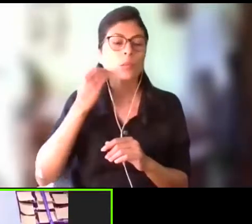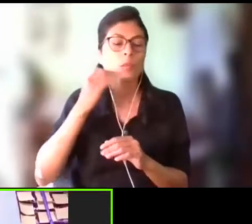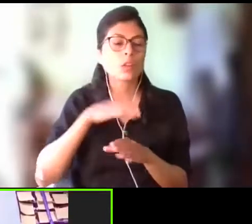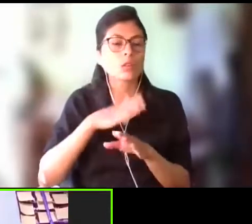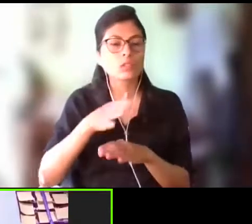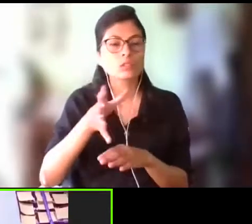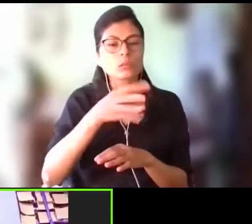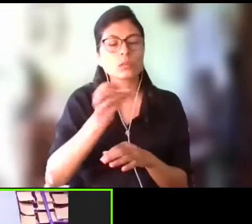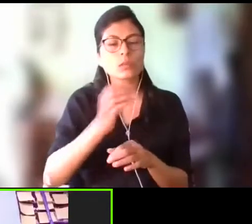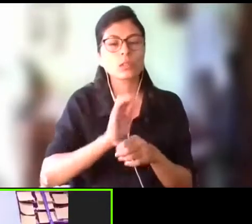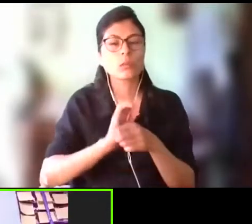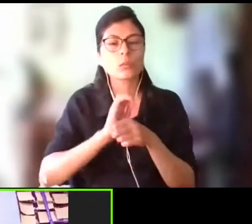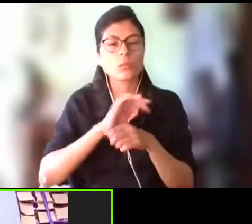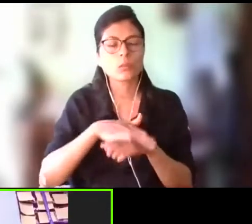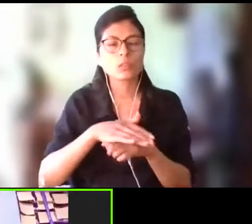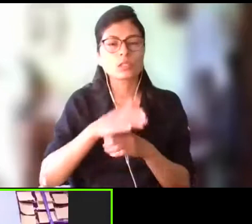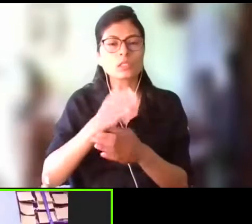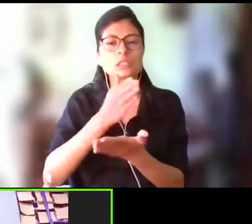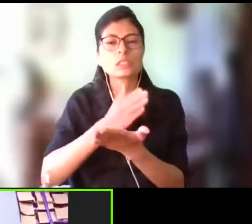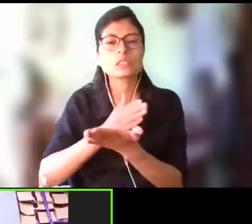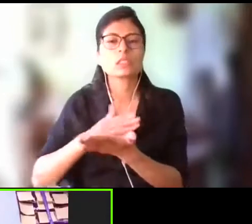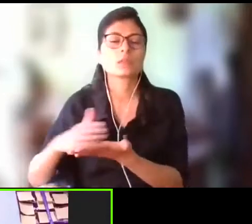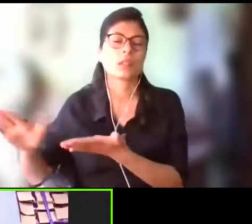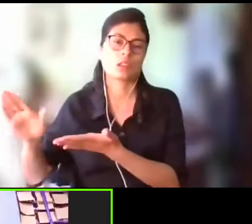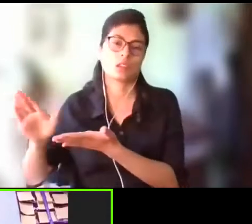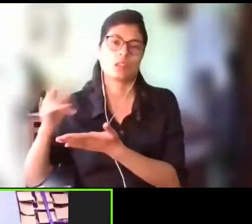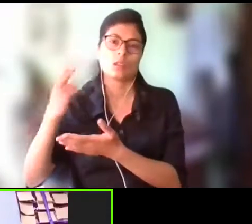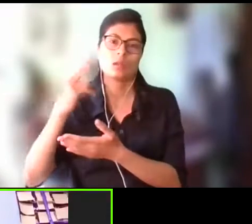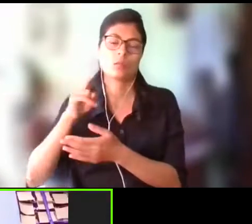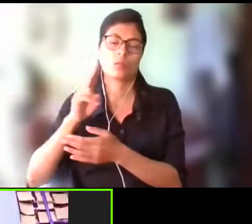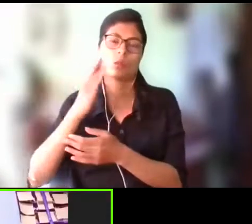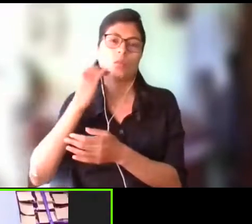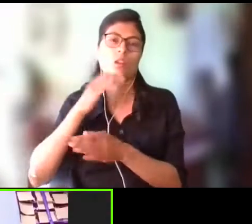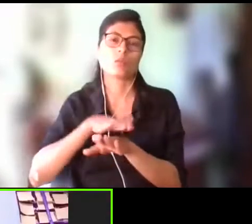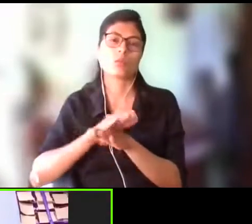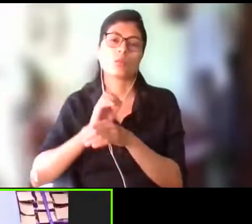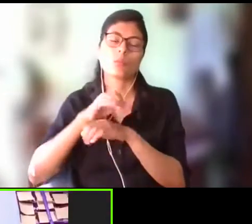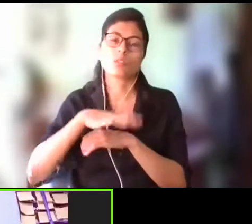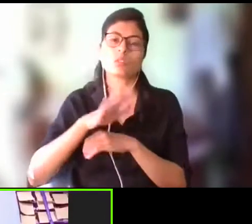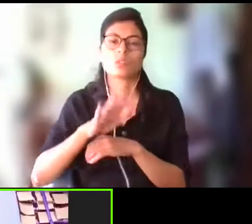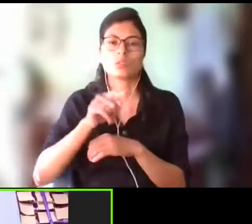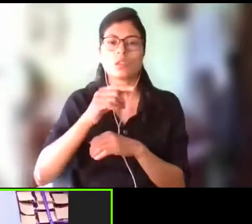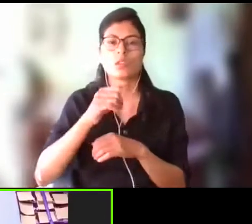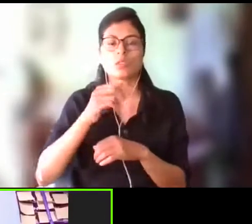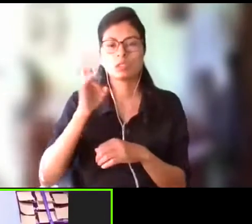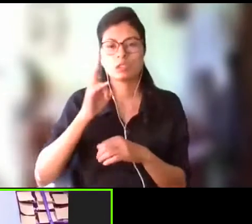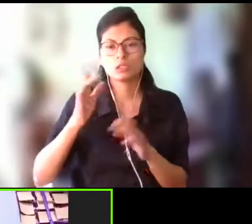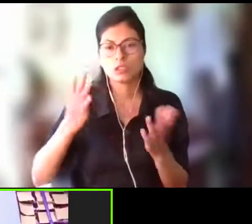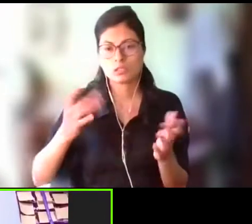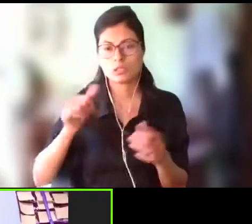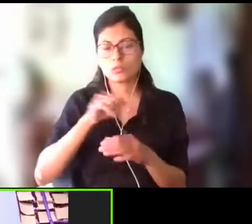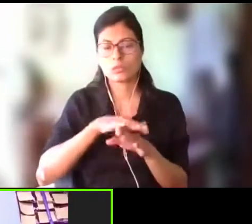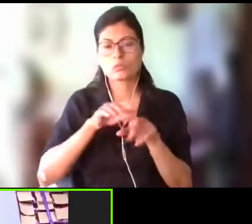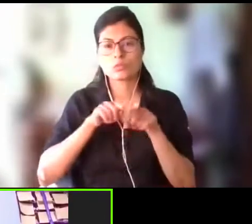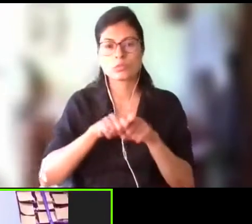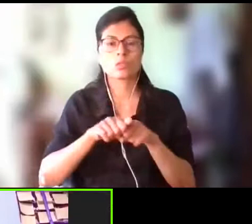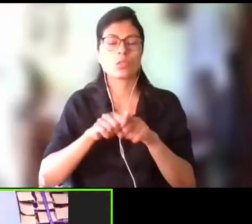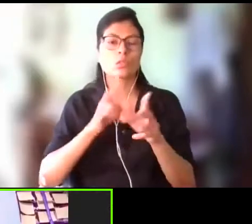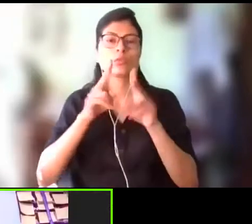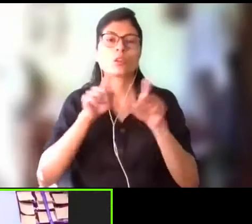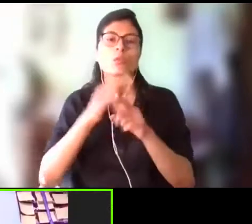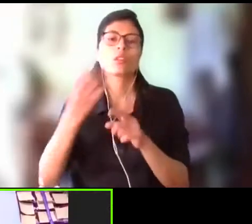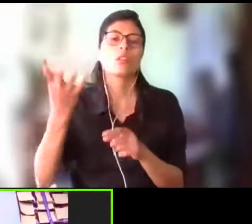they are considered to be uneducated, they don't have any right to land